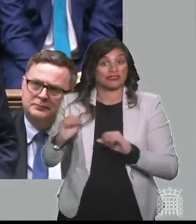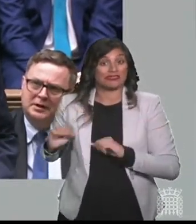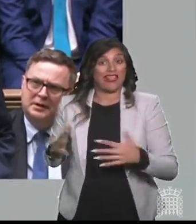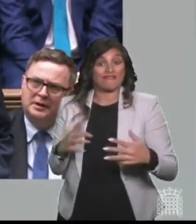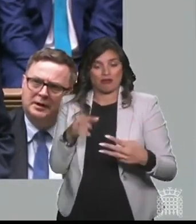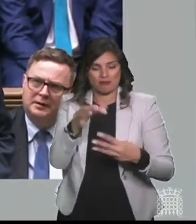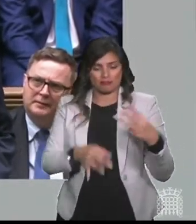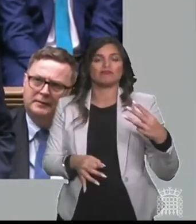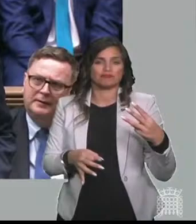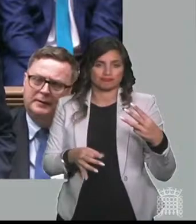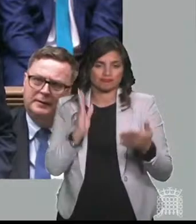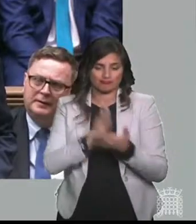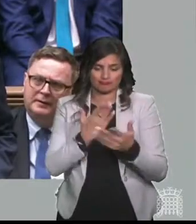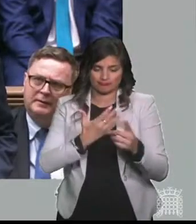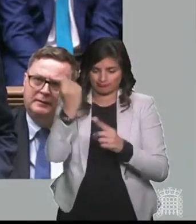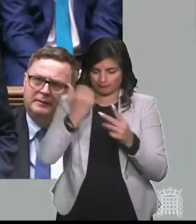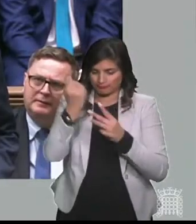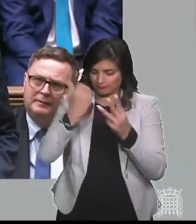3.